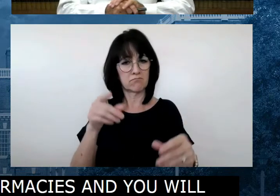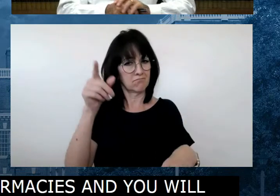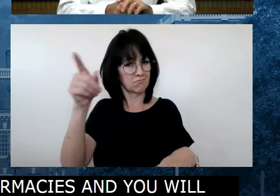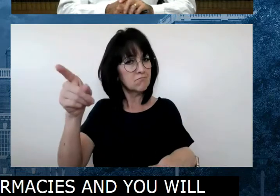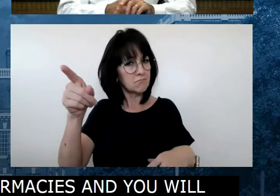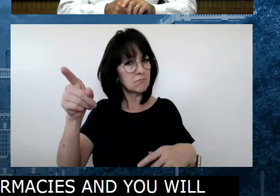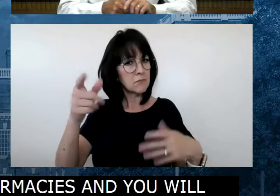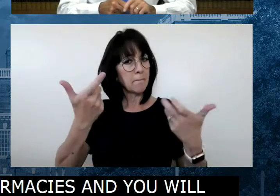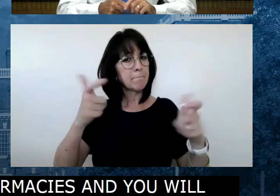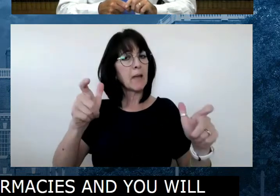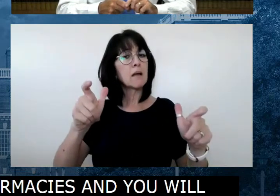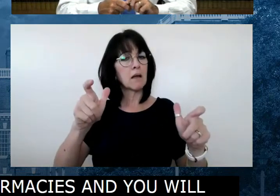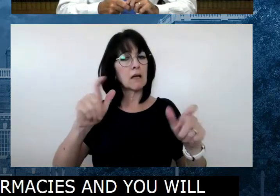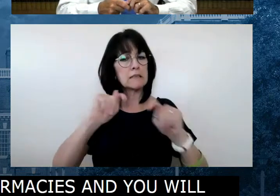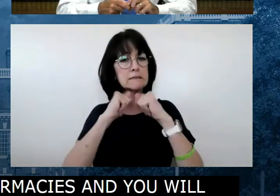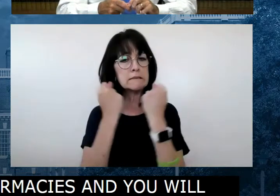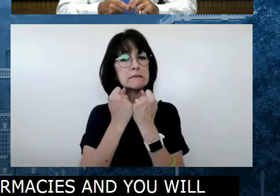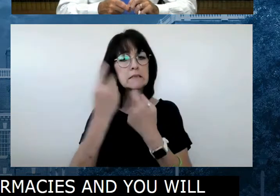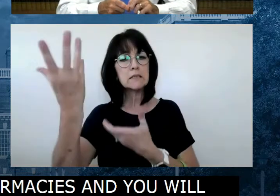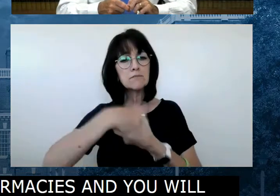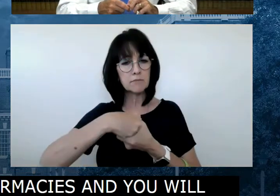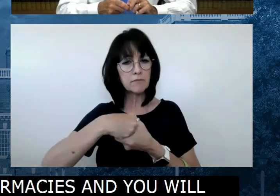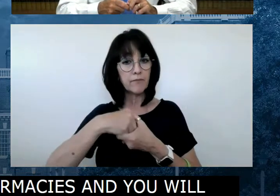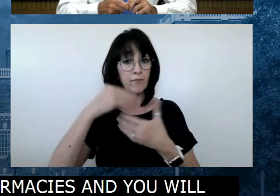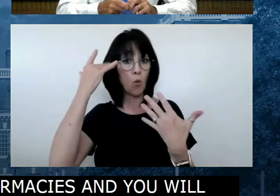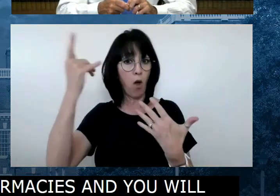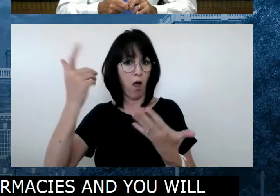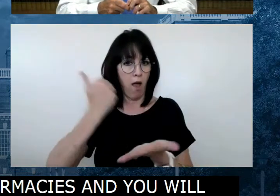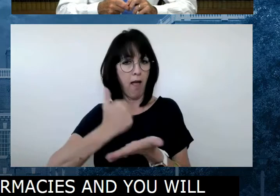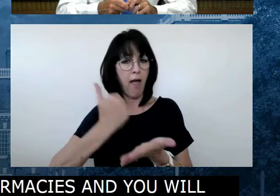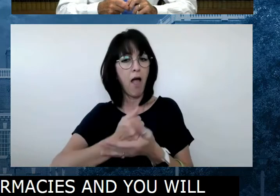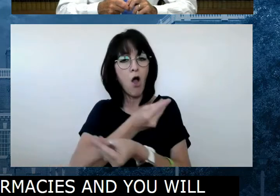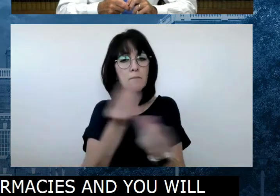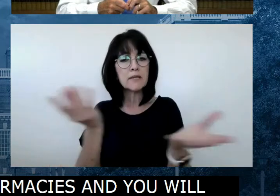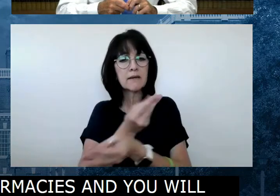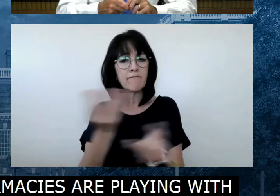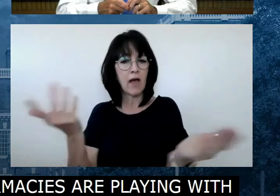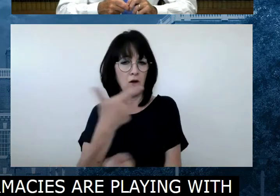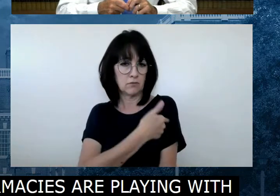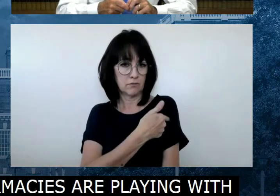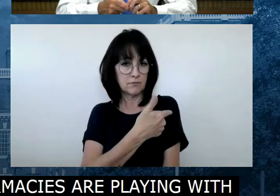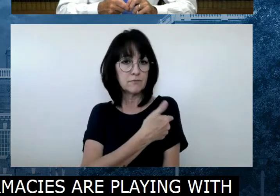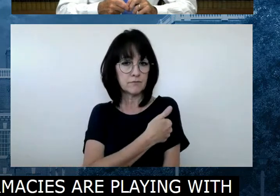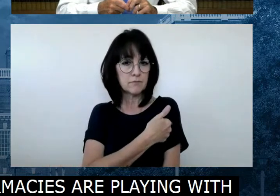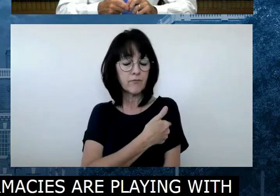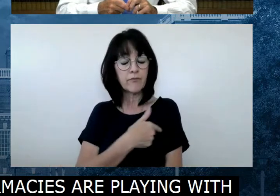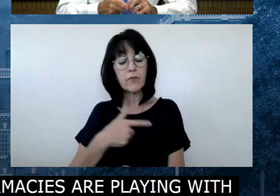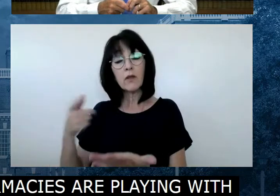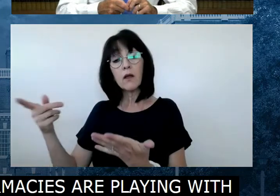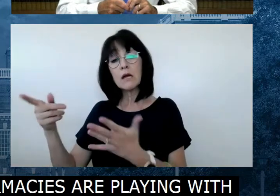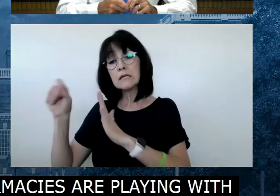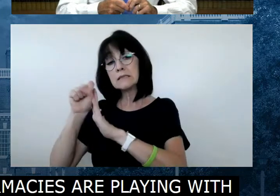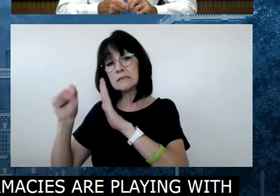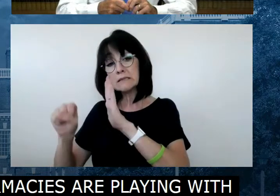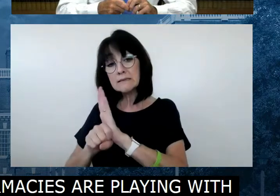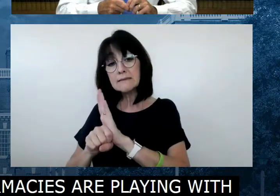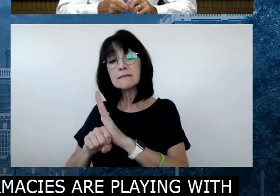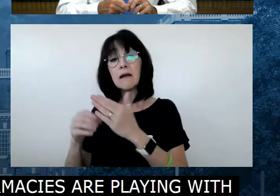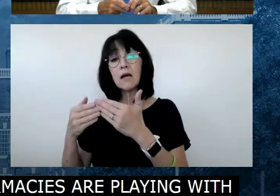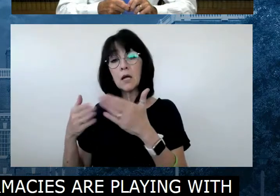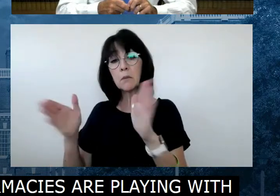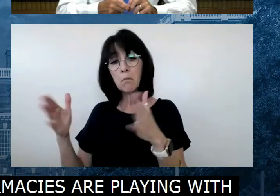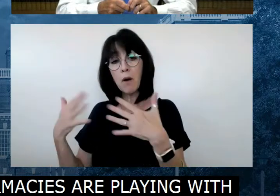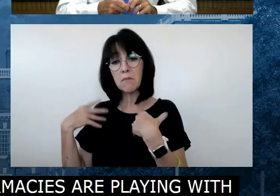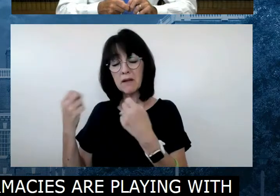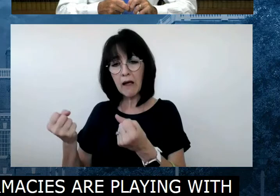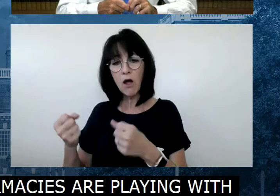today. Over 1 million vaccines administered by state public health officials, by physicians, by our